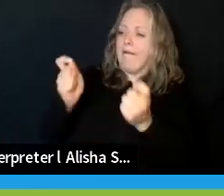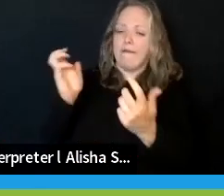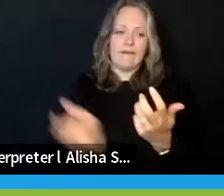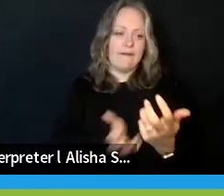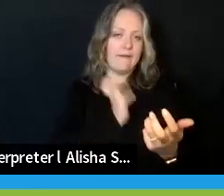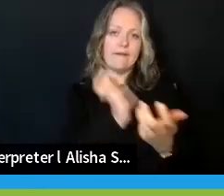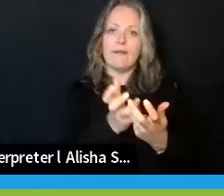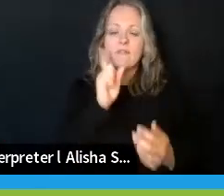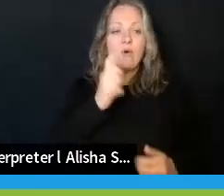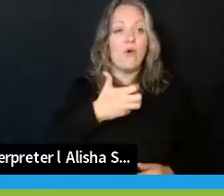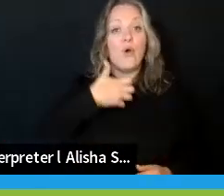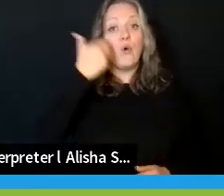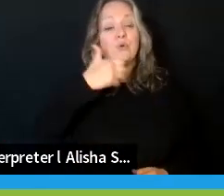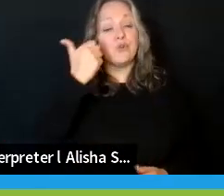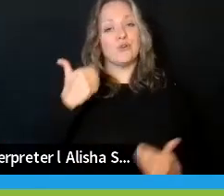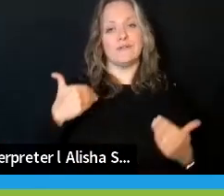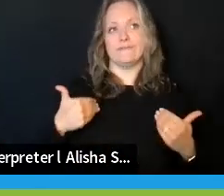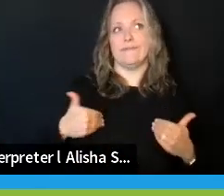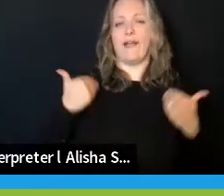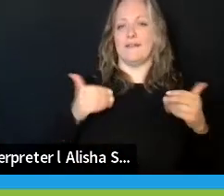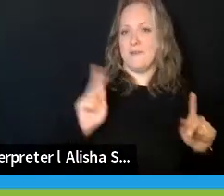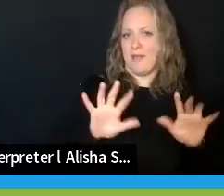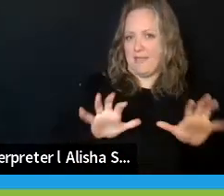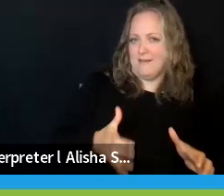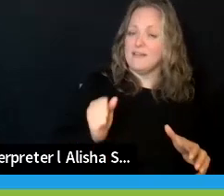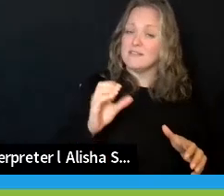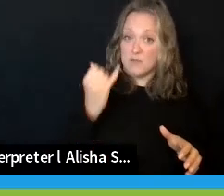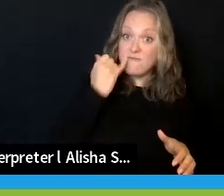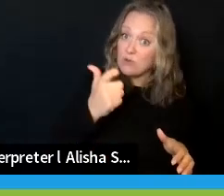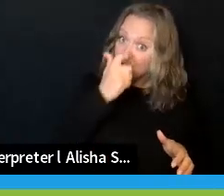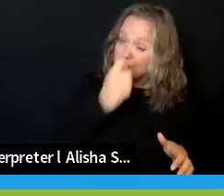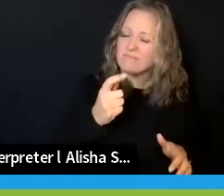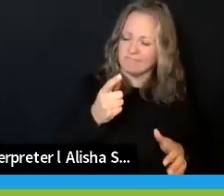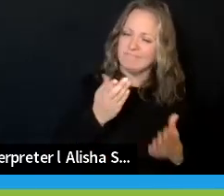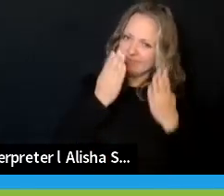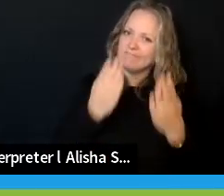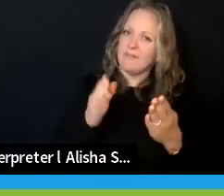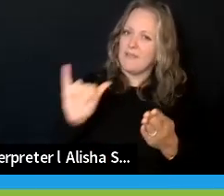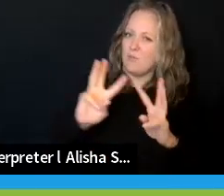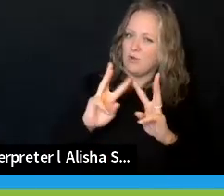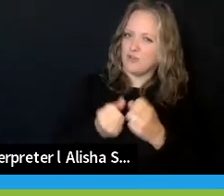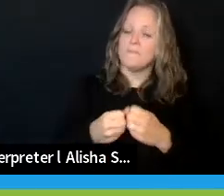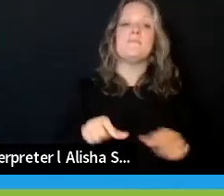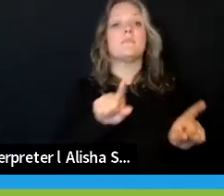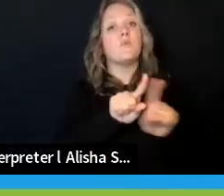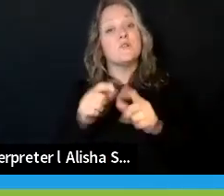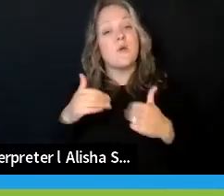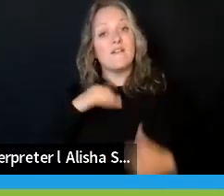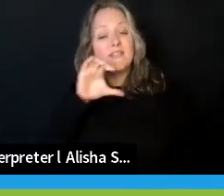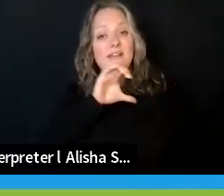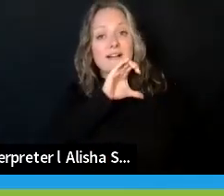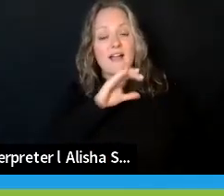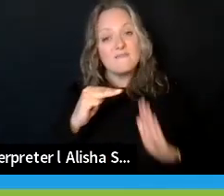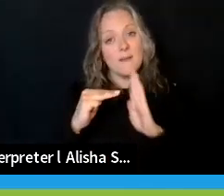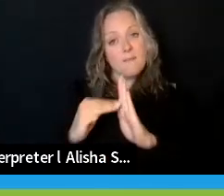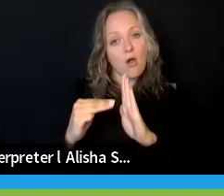with older young people. So it's definitely something to check out if you're interested. We also have the cafe model,